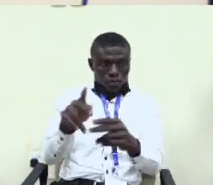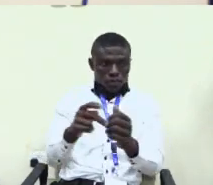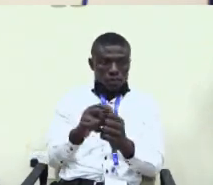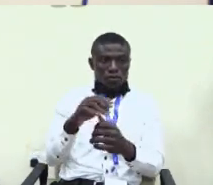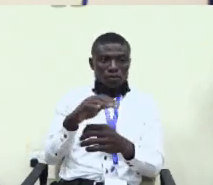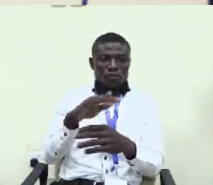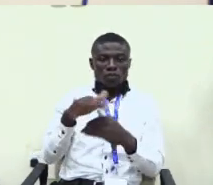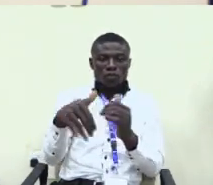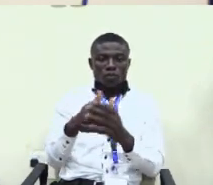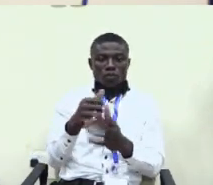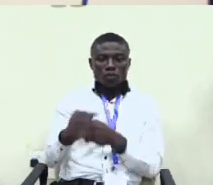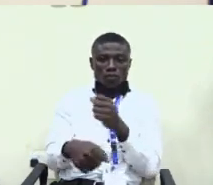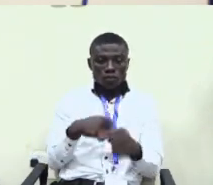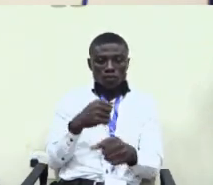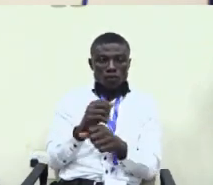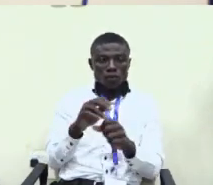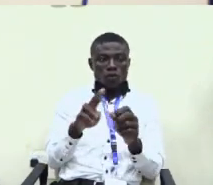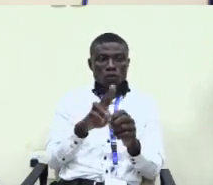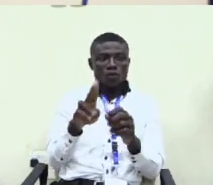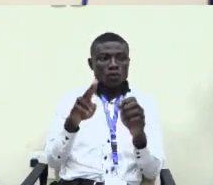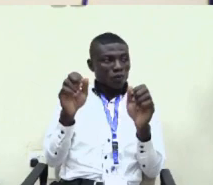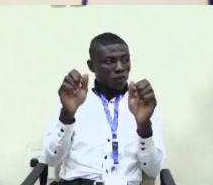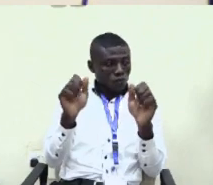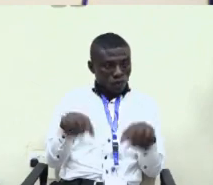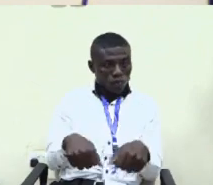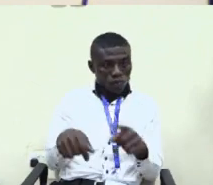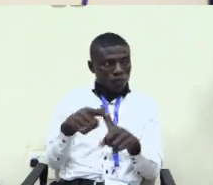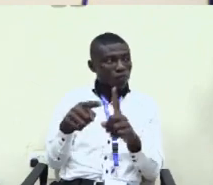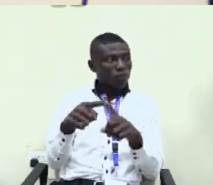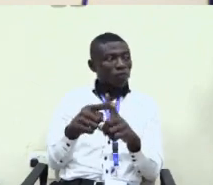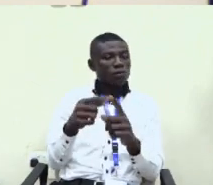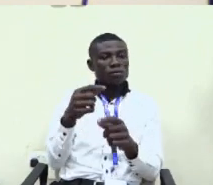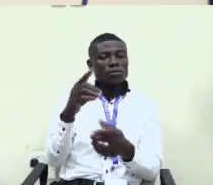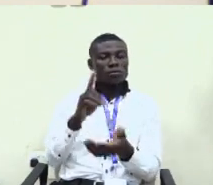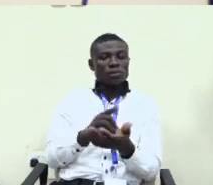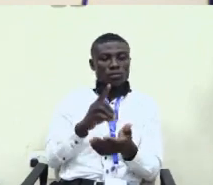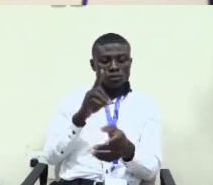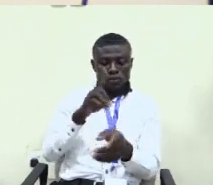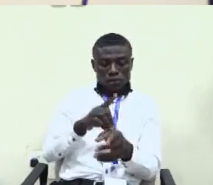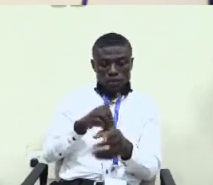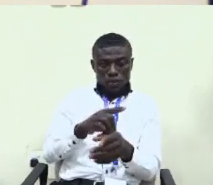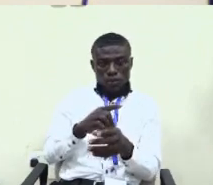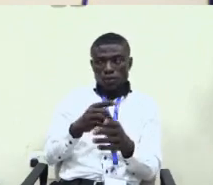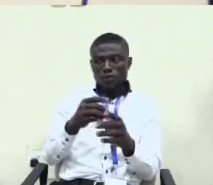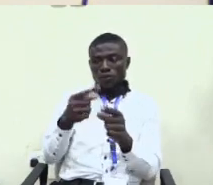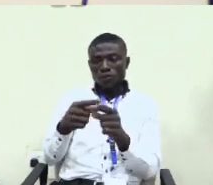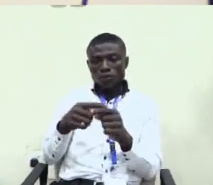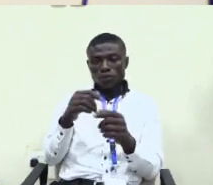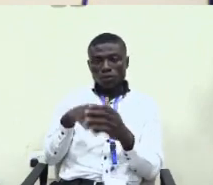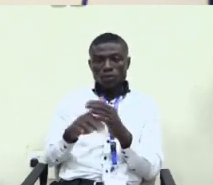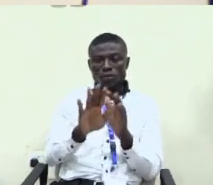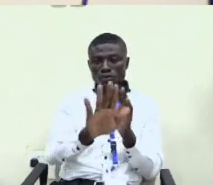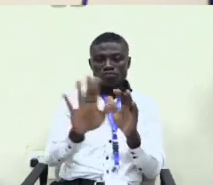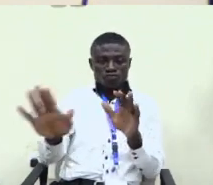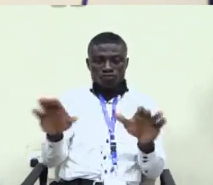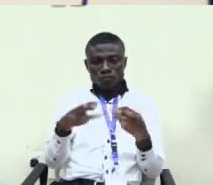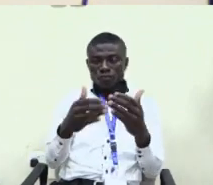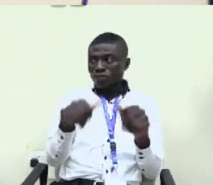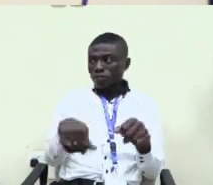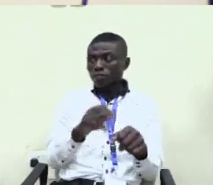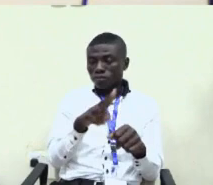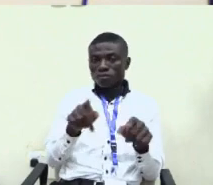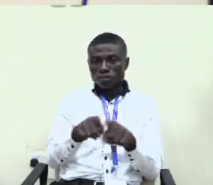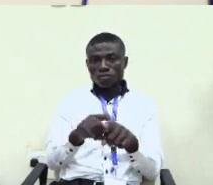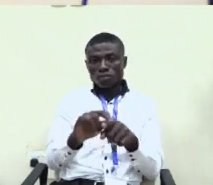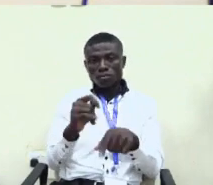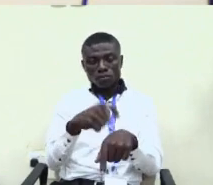to really using positive disability terminologies for their respective, in their respective communities. And at the